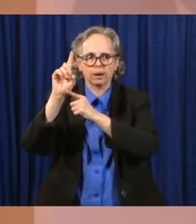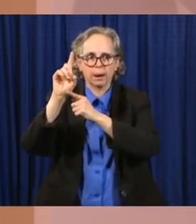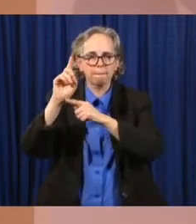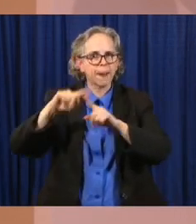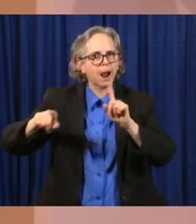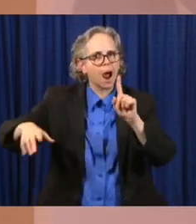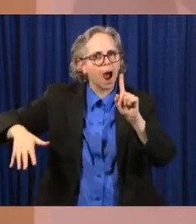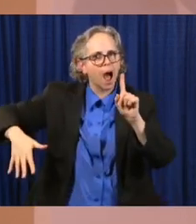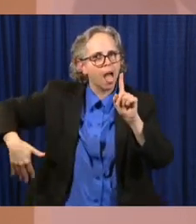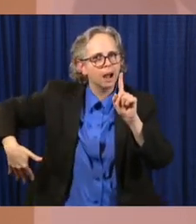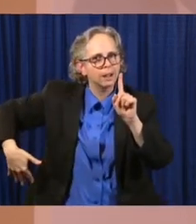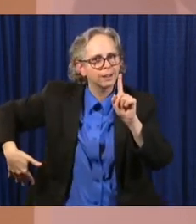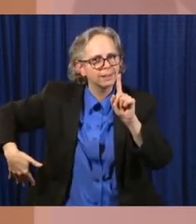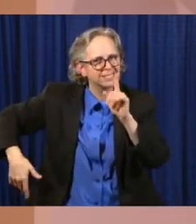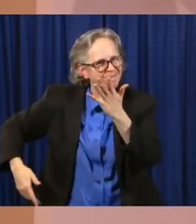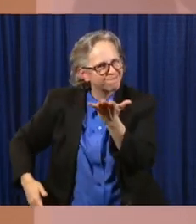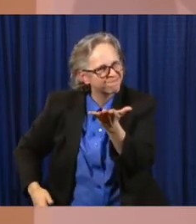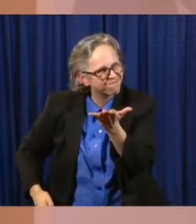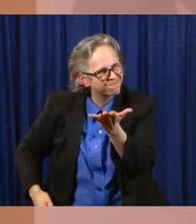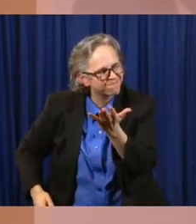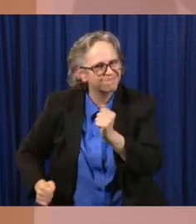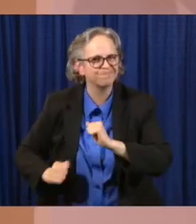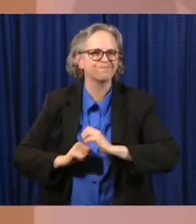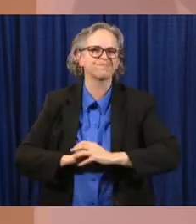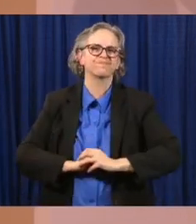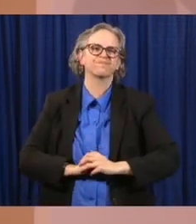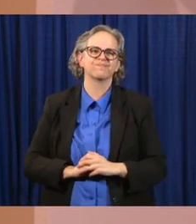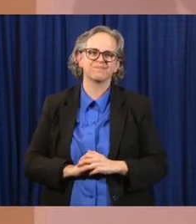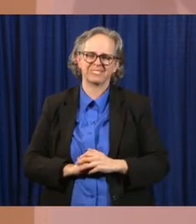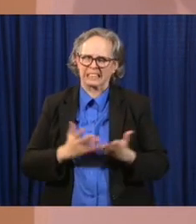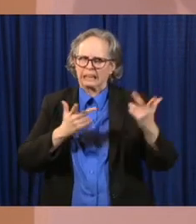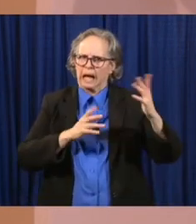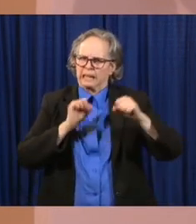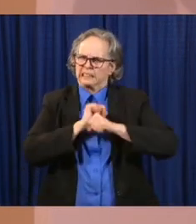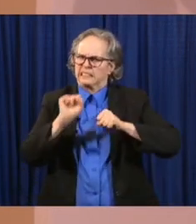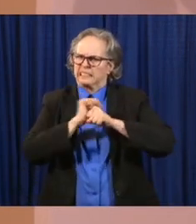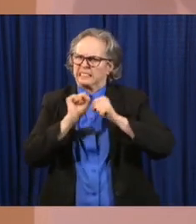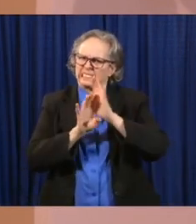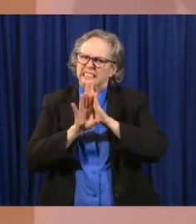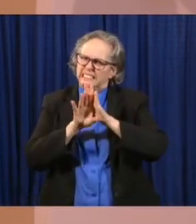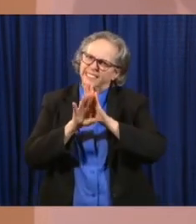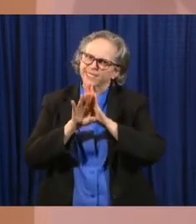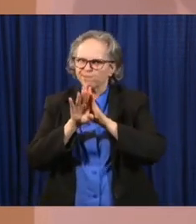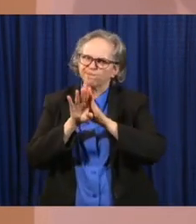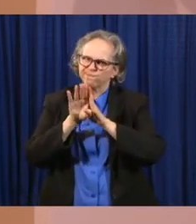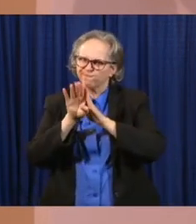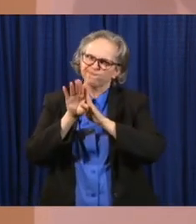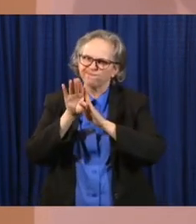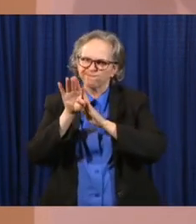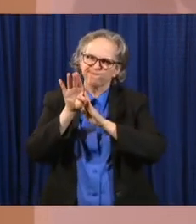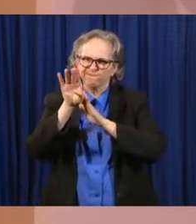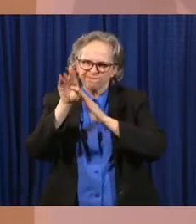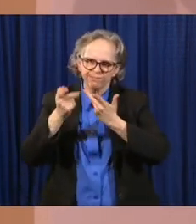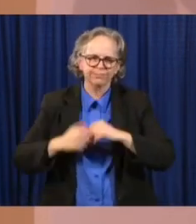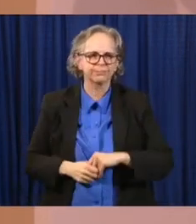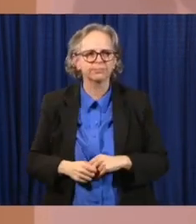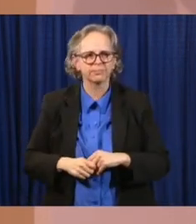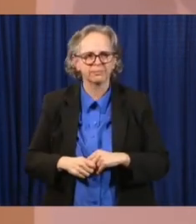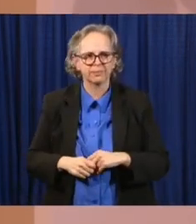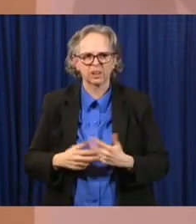more quickly, but that system doesn't exist right now. So we're in this battle with the system that we